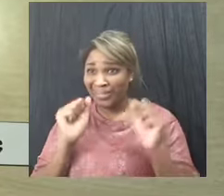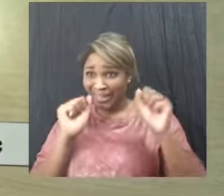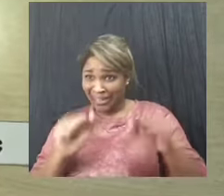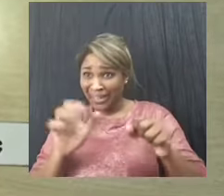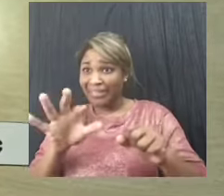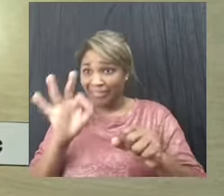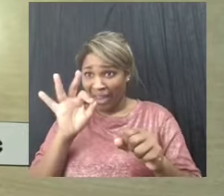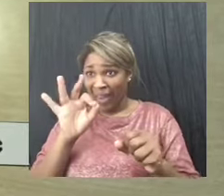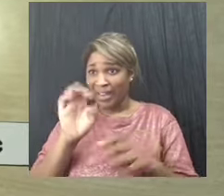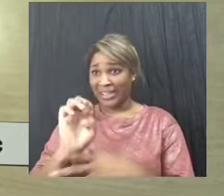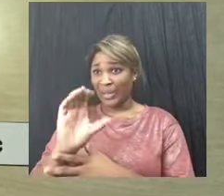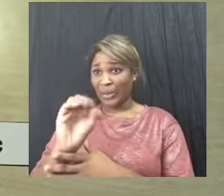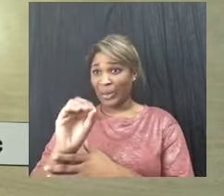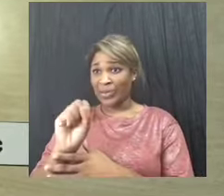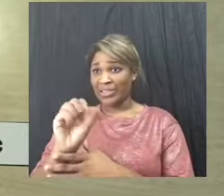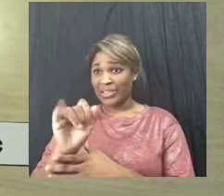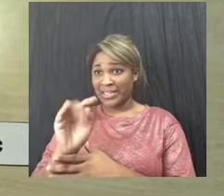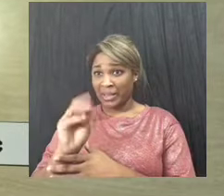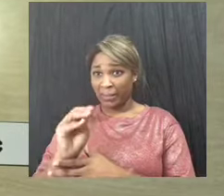find an ecosystem there?